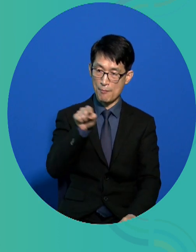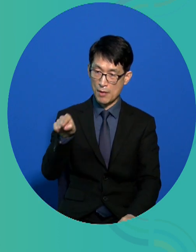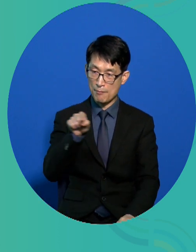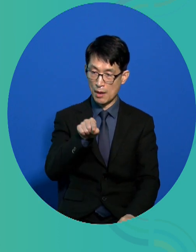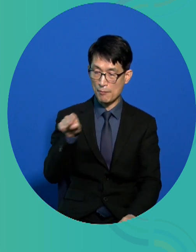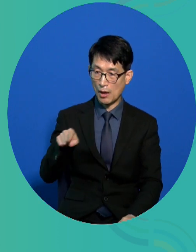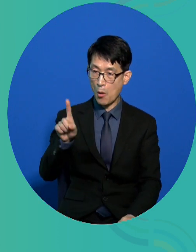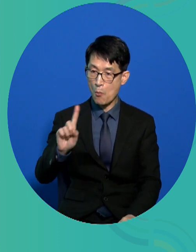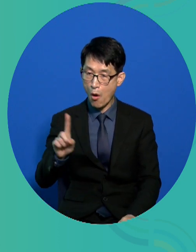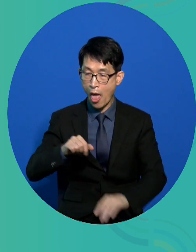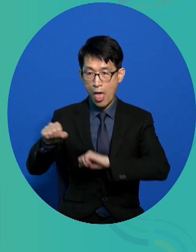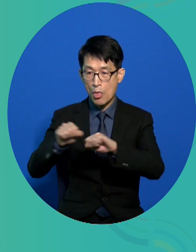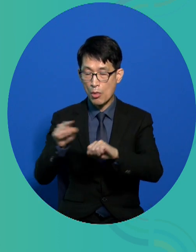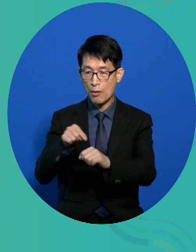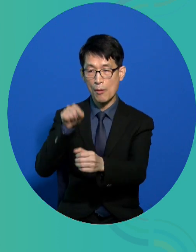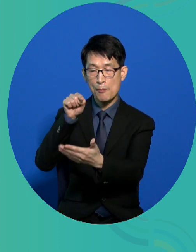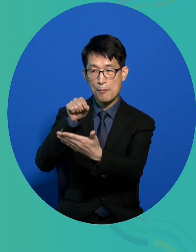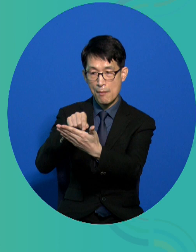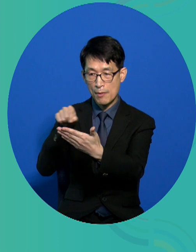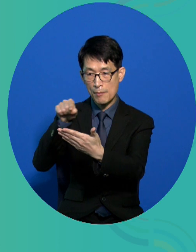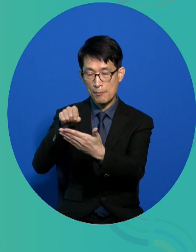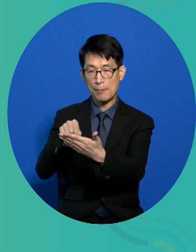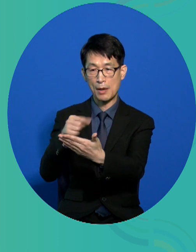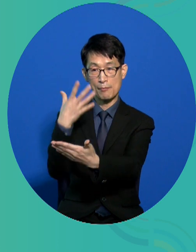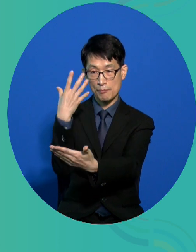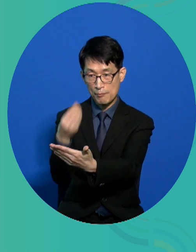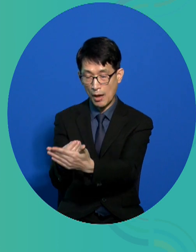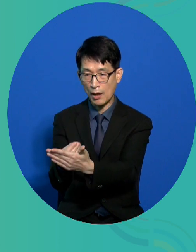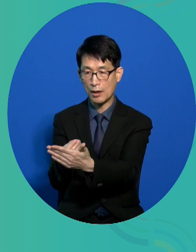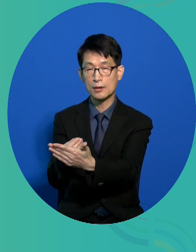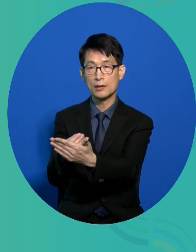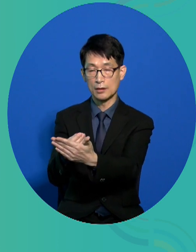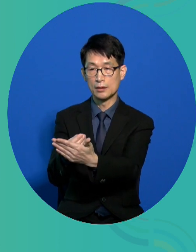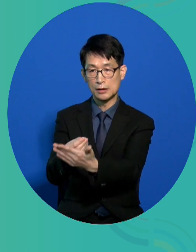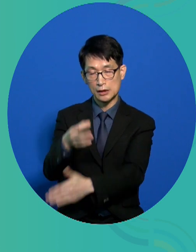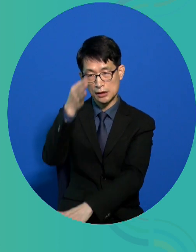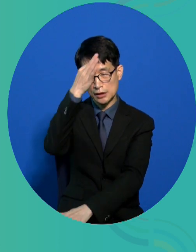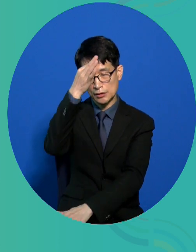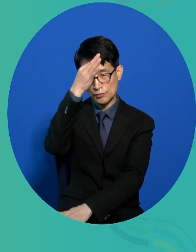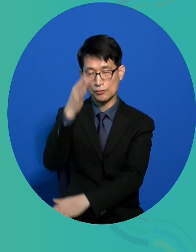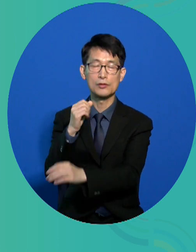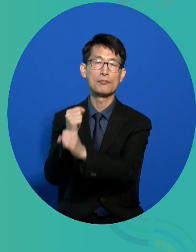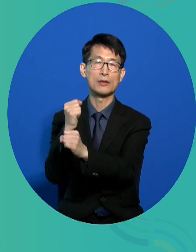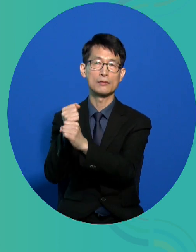be used to do actual